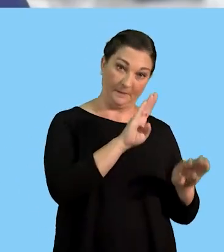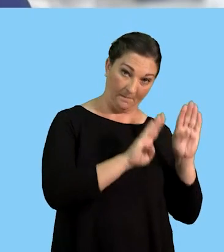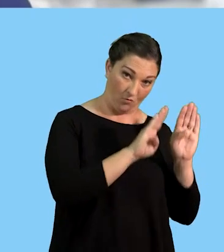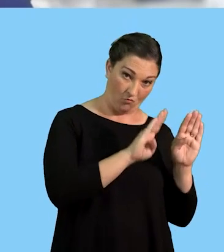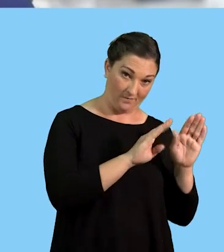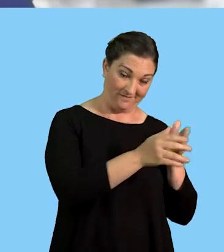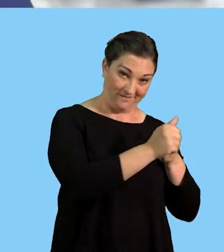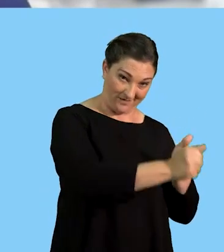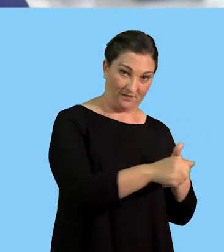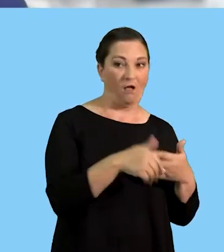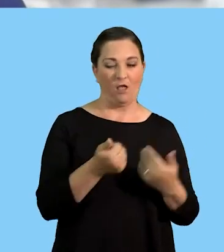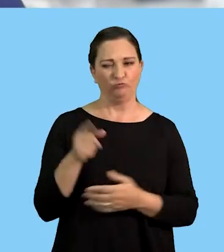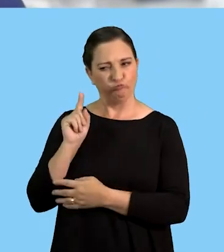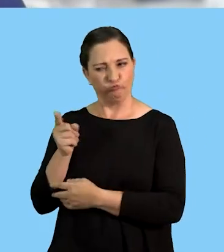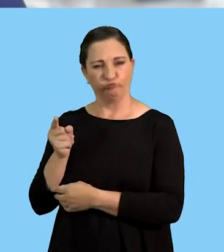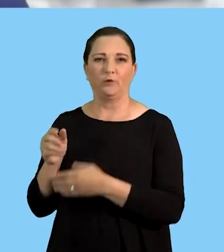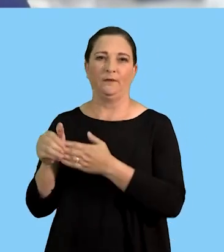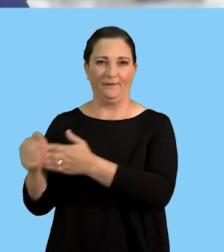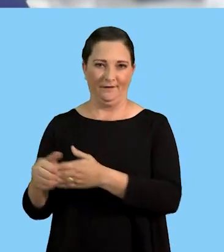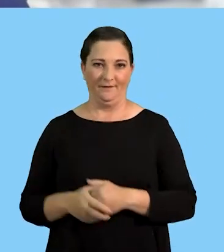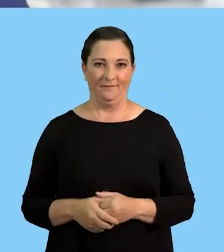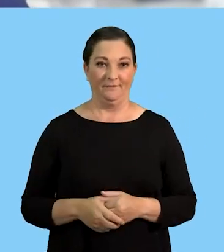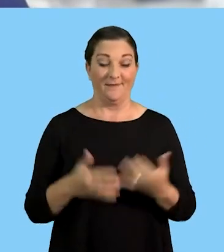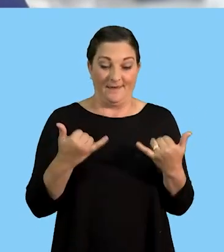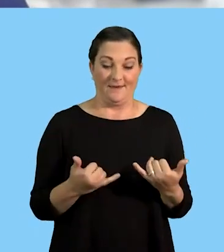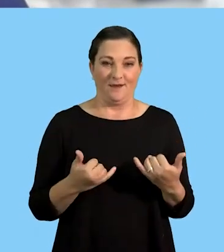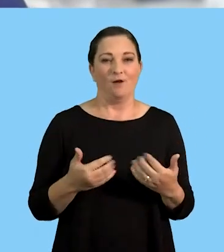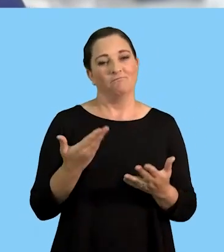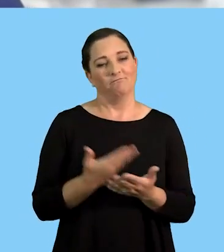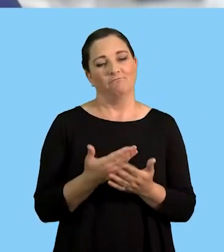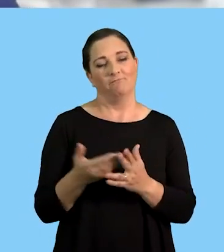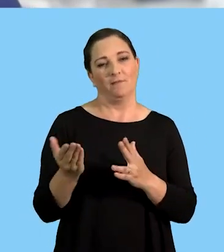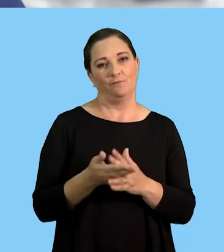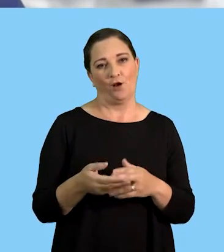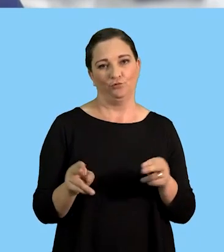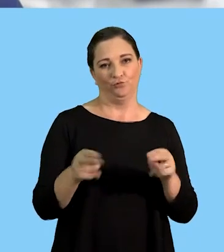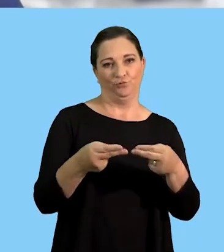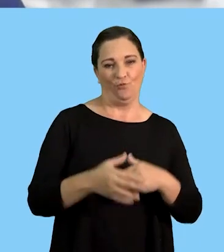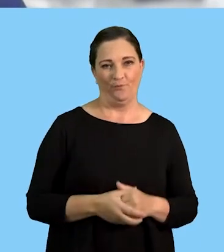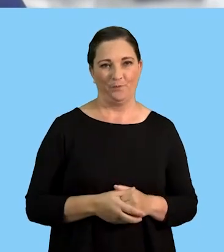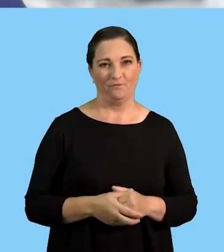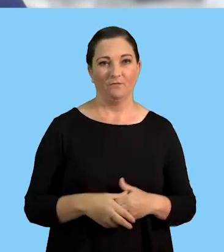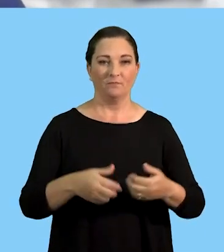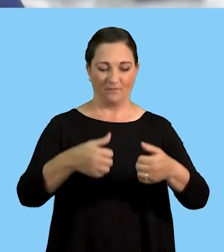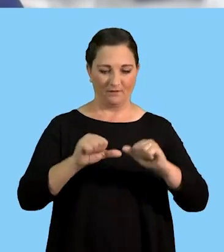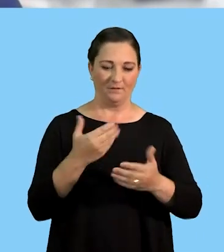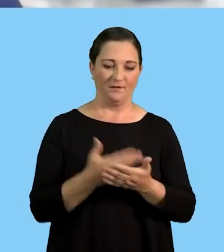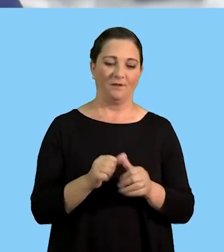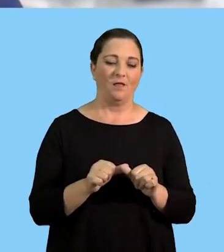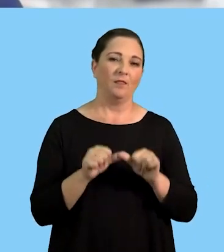between democratic and autocratic. And with that said, let us take a short break